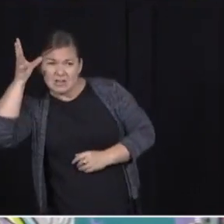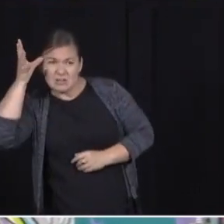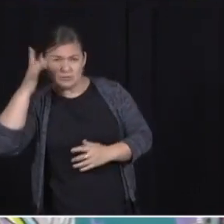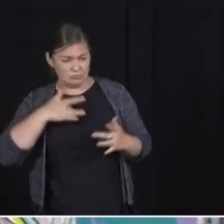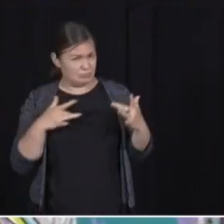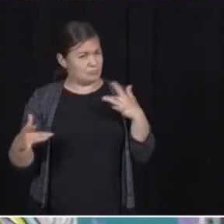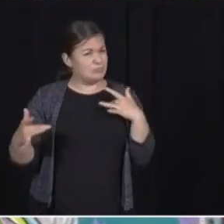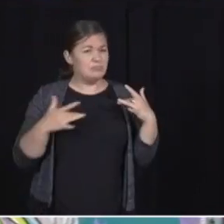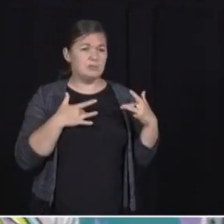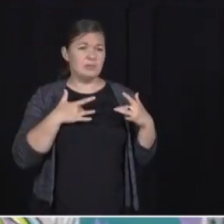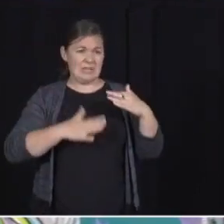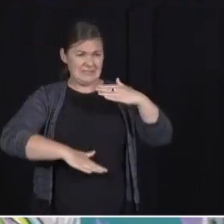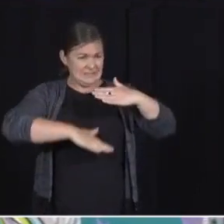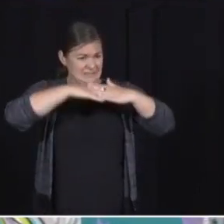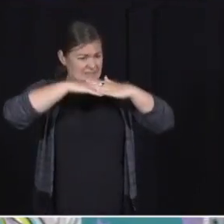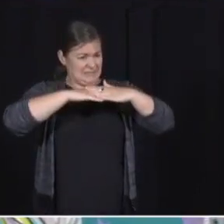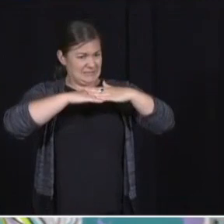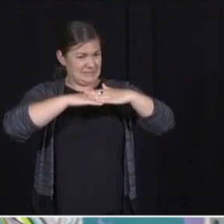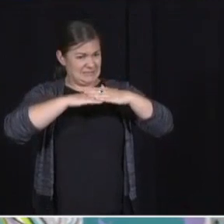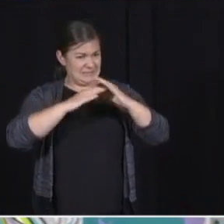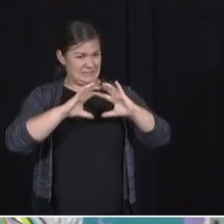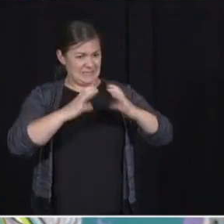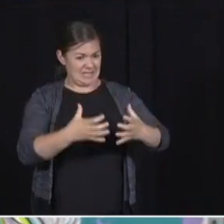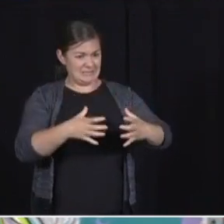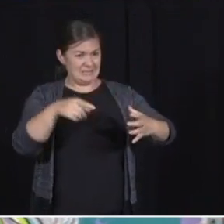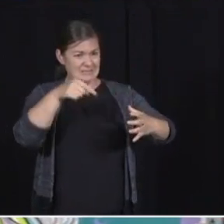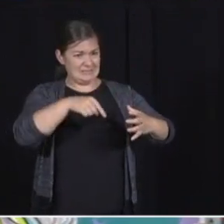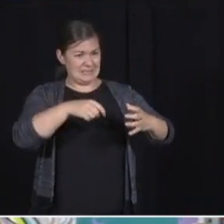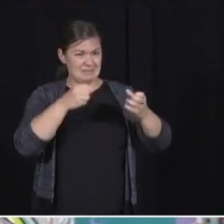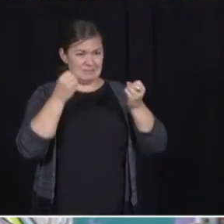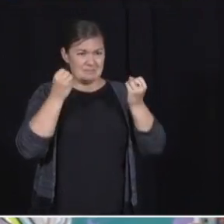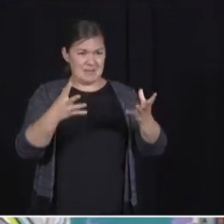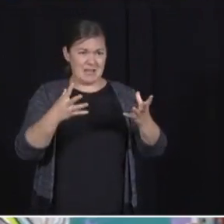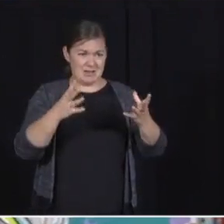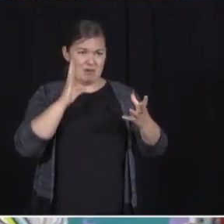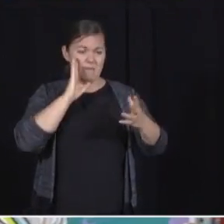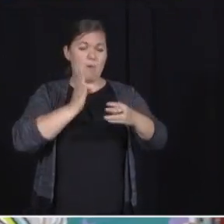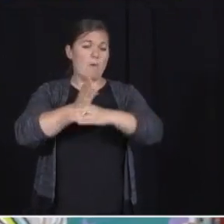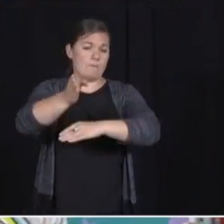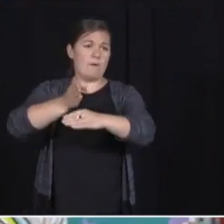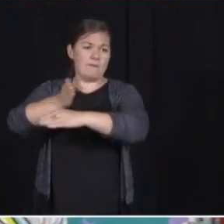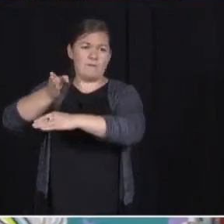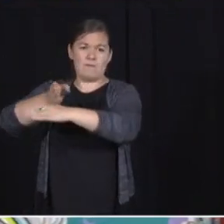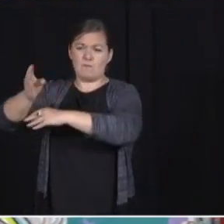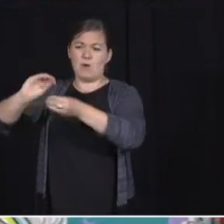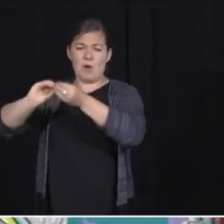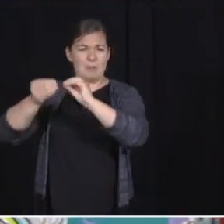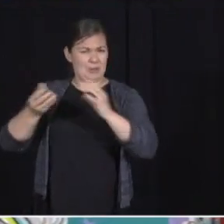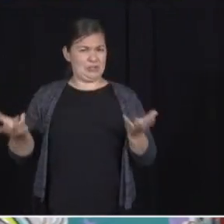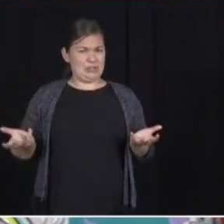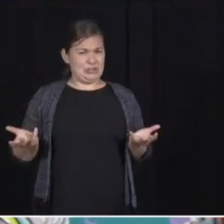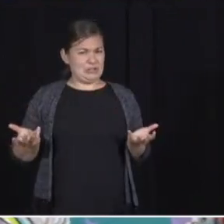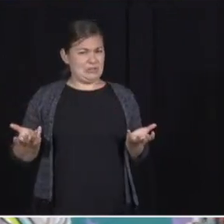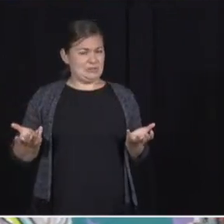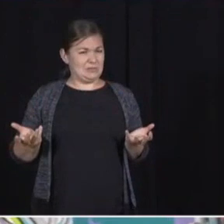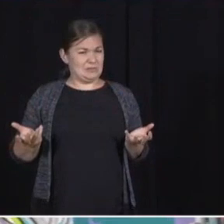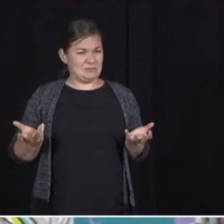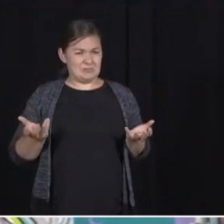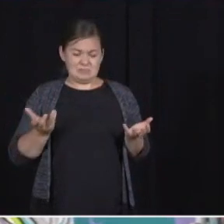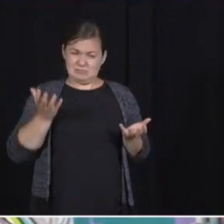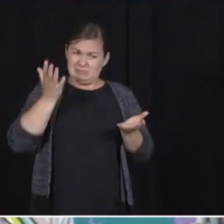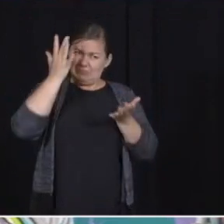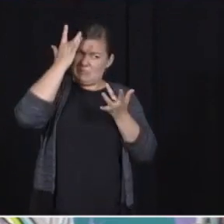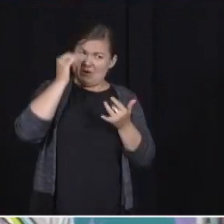caps, there's plenty of instances where those have exceeded. So my question to you is, was the possibility of smaller class sizes